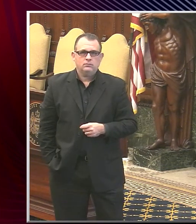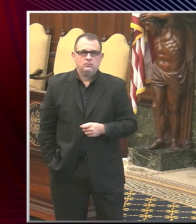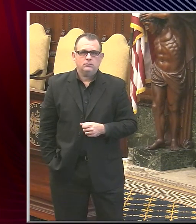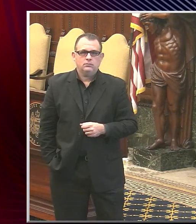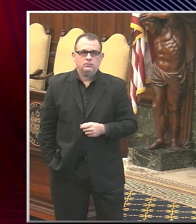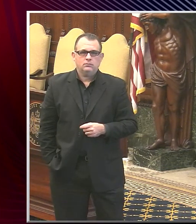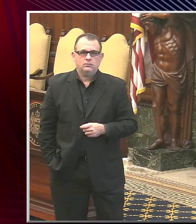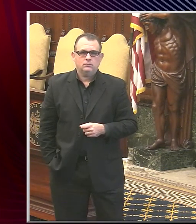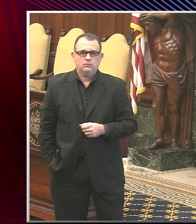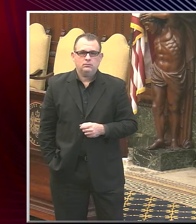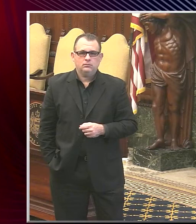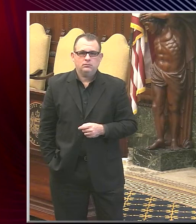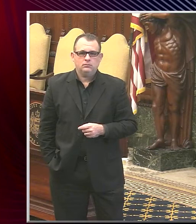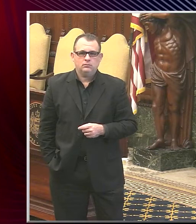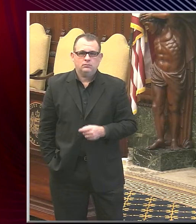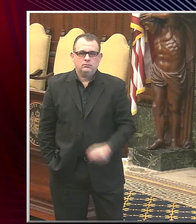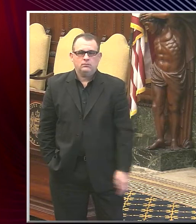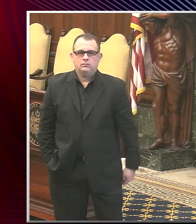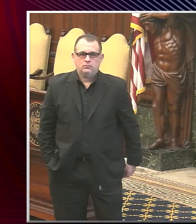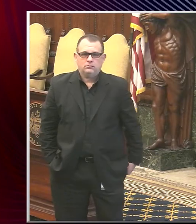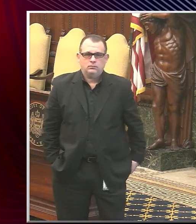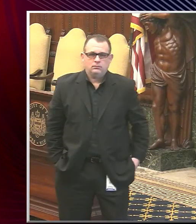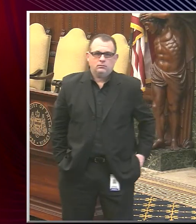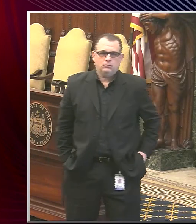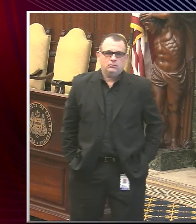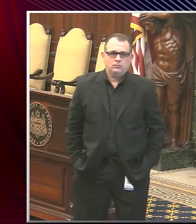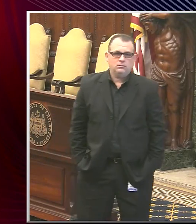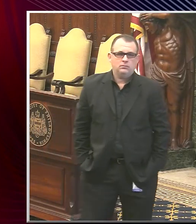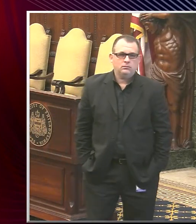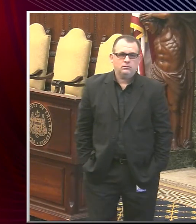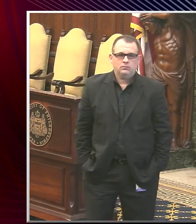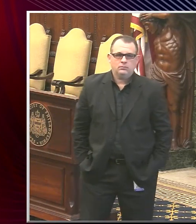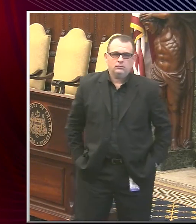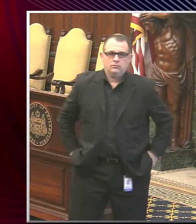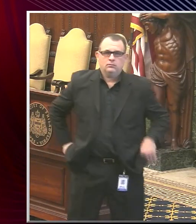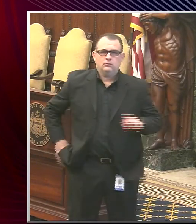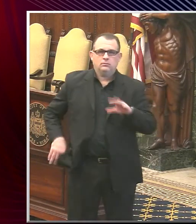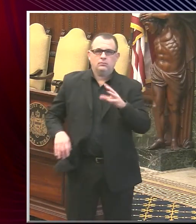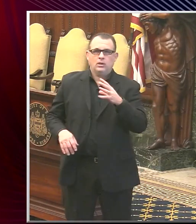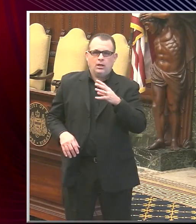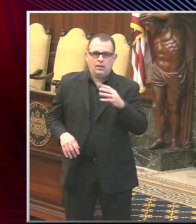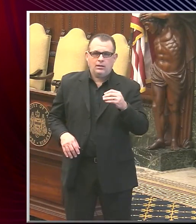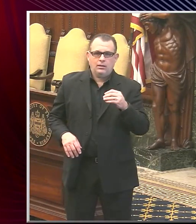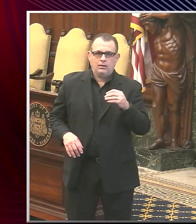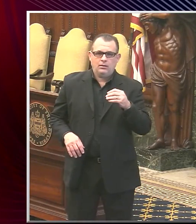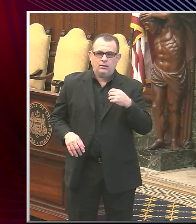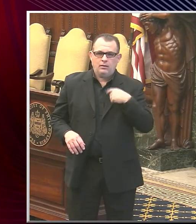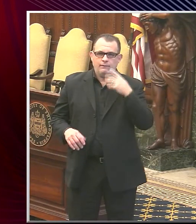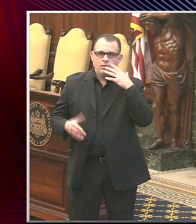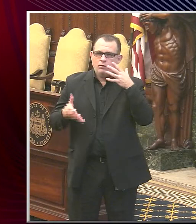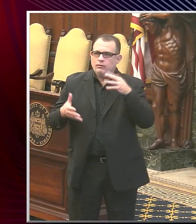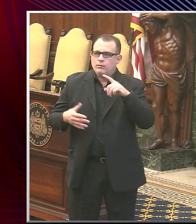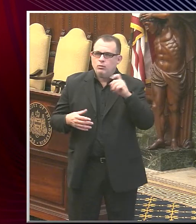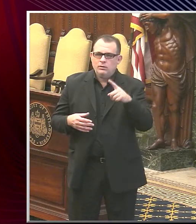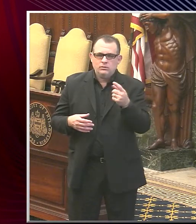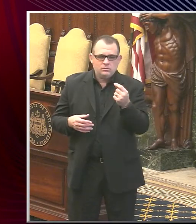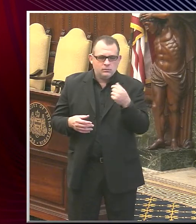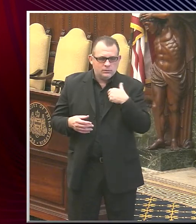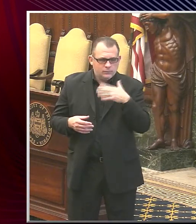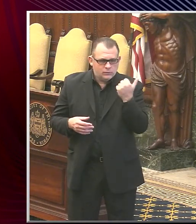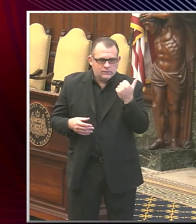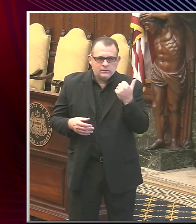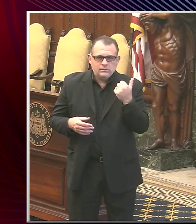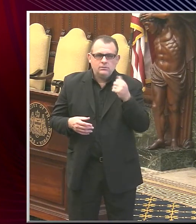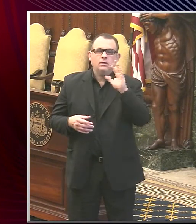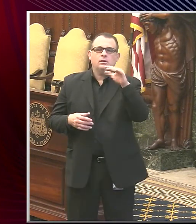al COVID de forma regular. And I'm sorry, I forgot the rest of the question. Yes, the rest of the question is what you expect